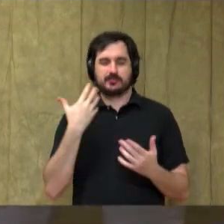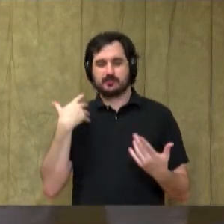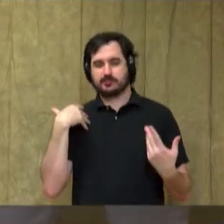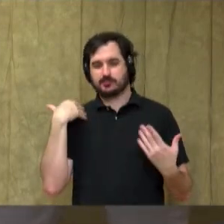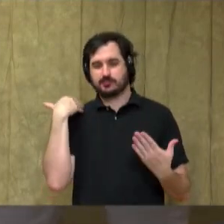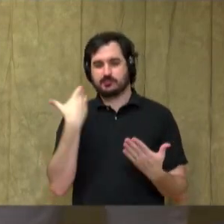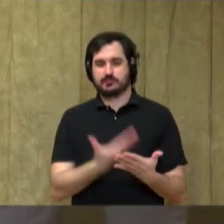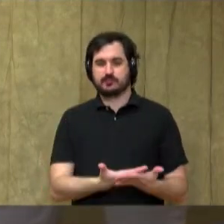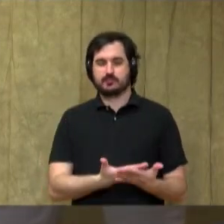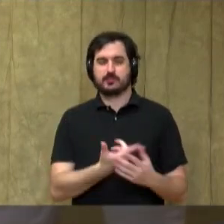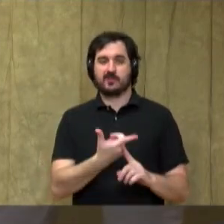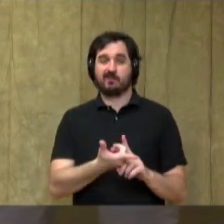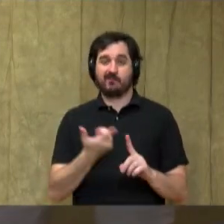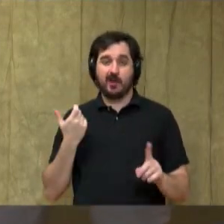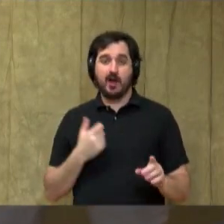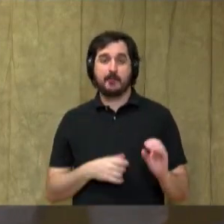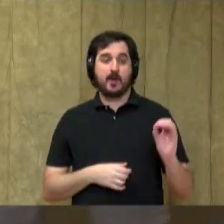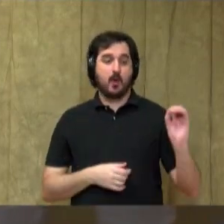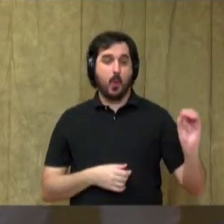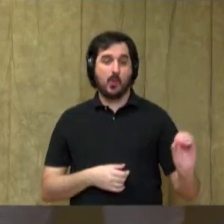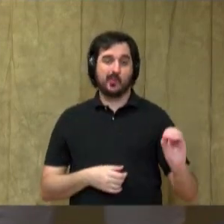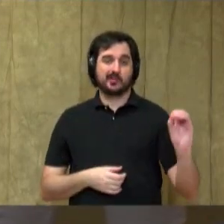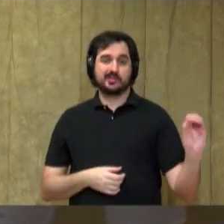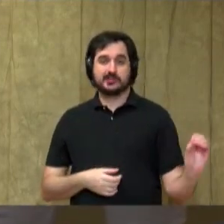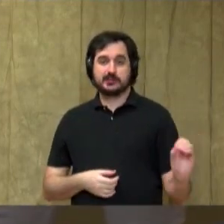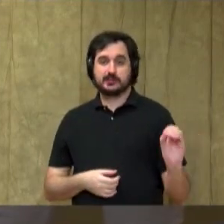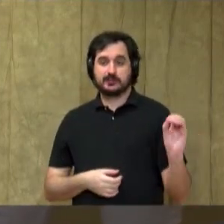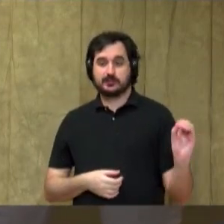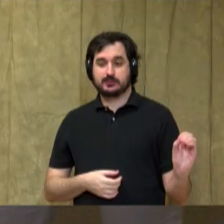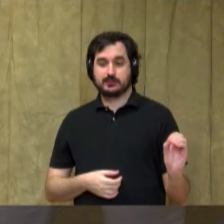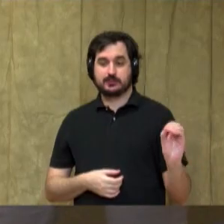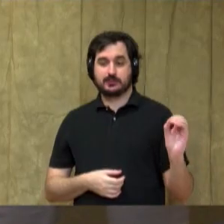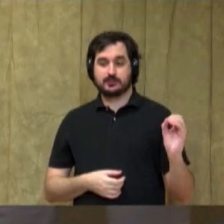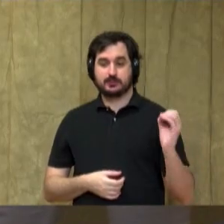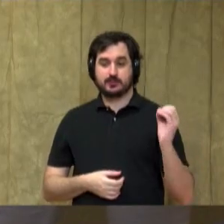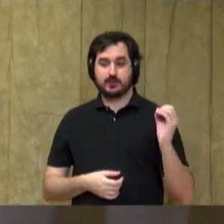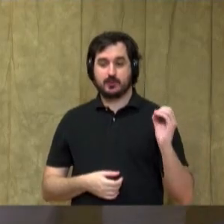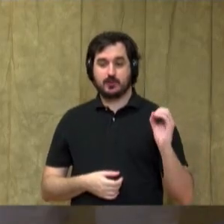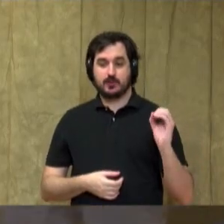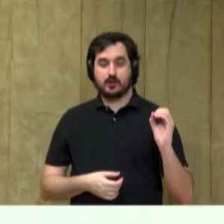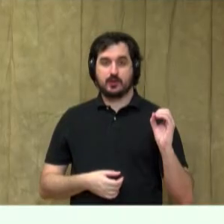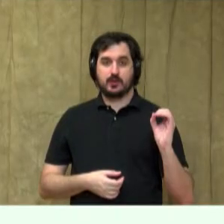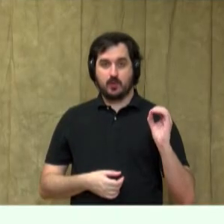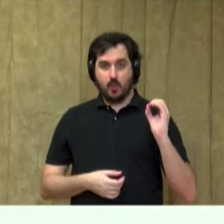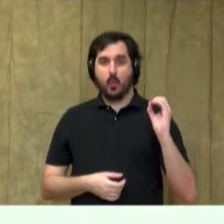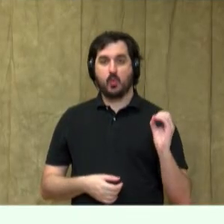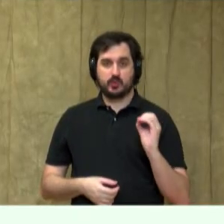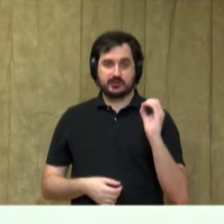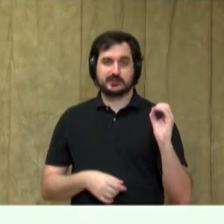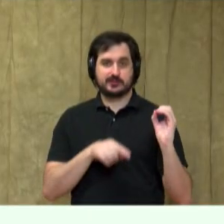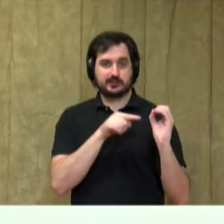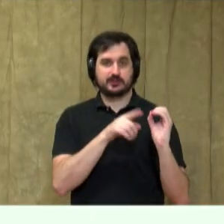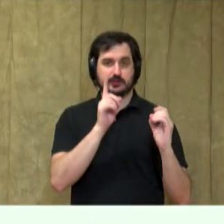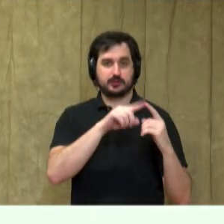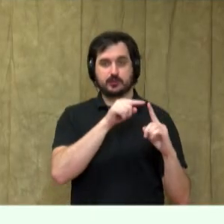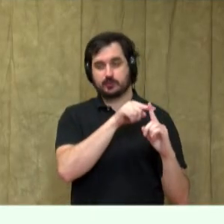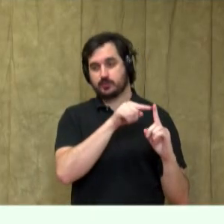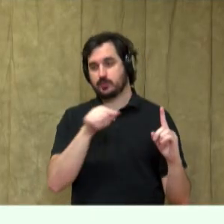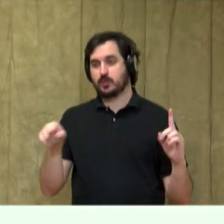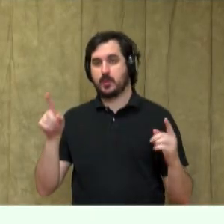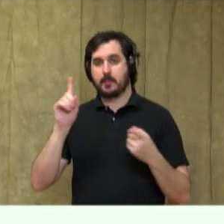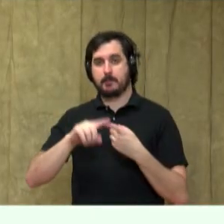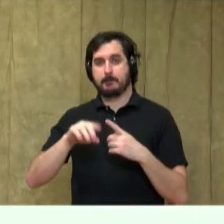the origin to point B? Now remember what I just said. We always do